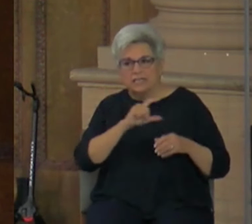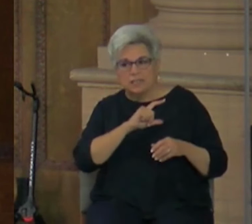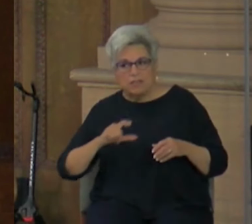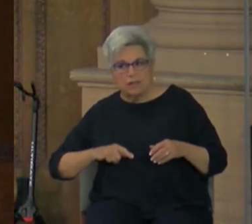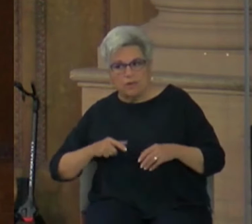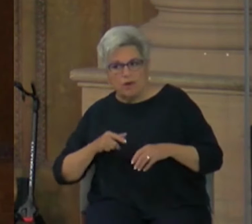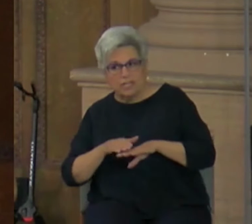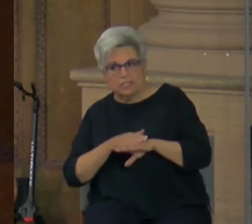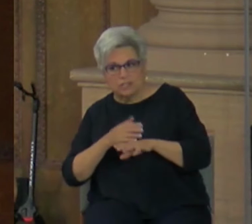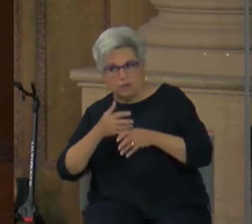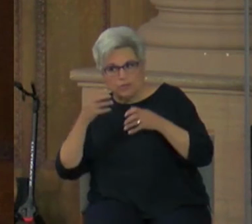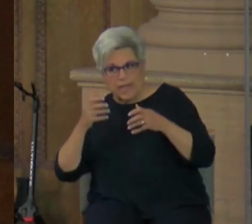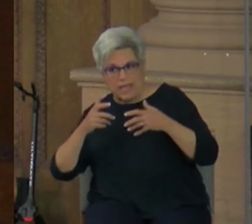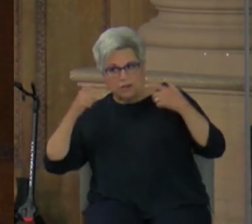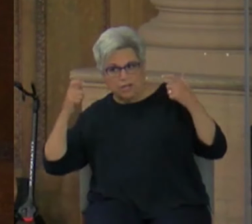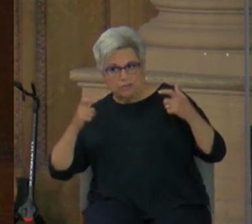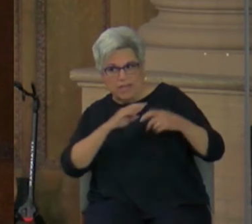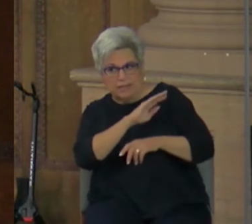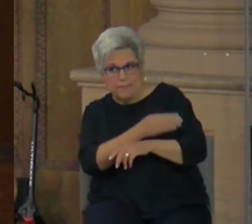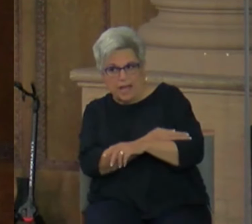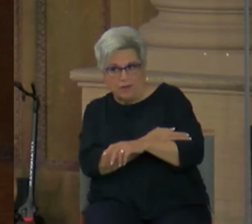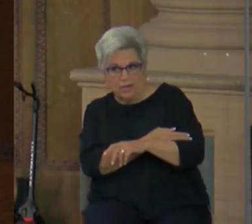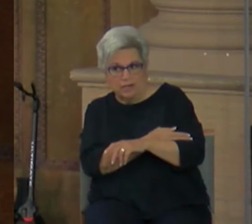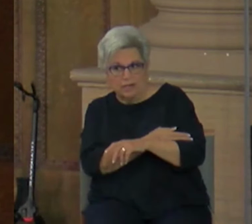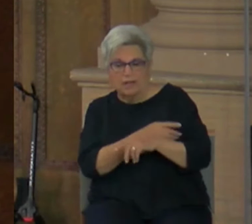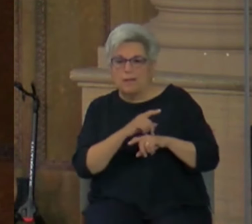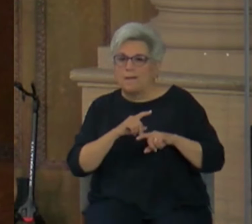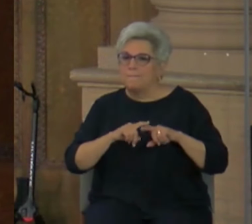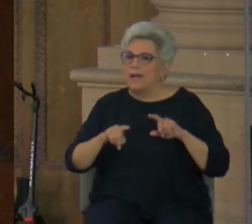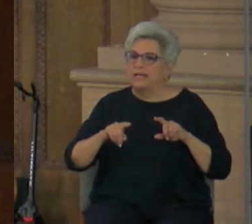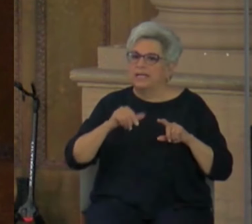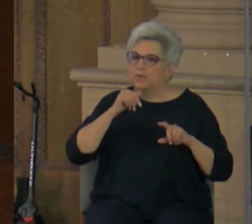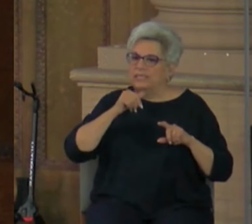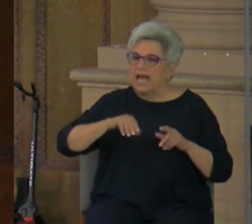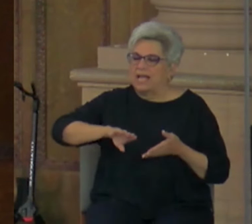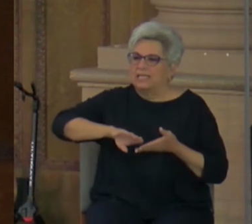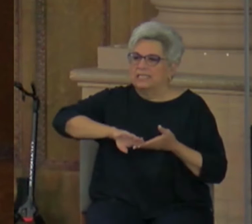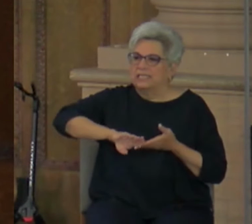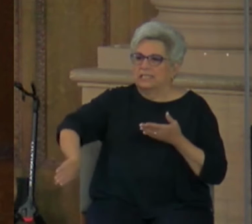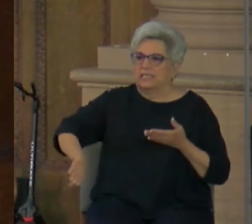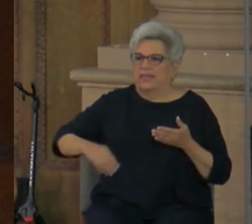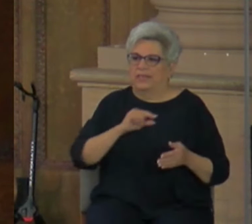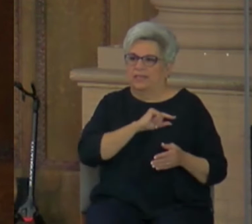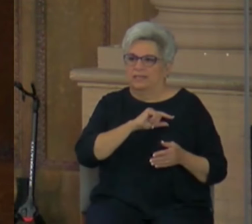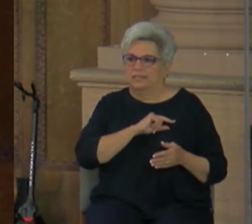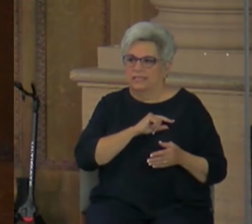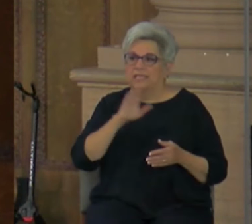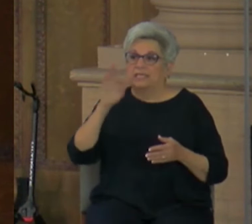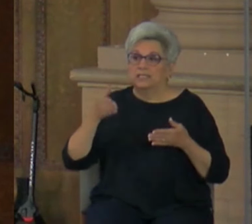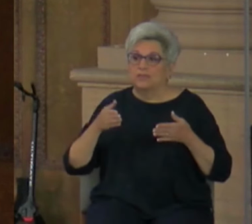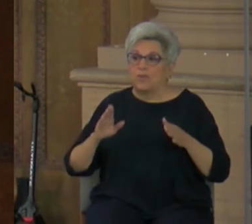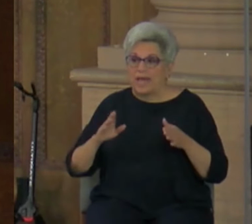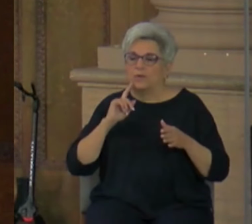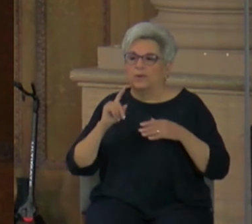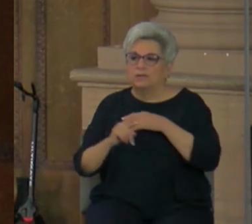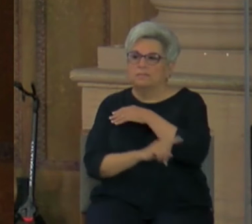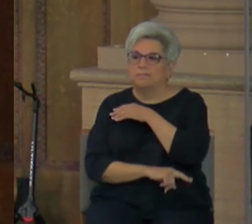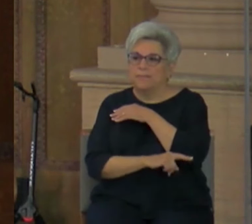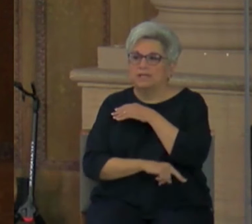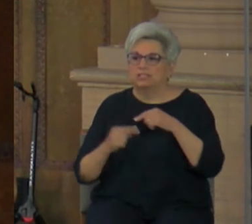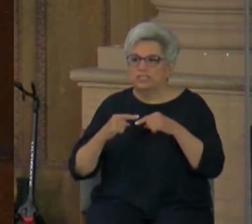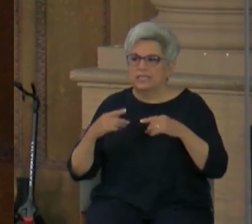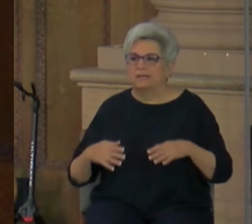power. The Lord will by no means clear the guilty. His way is in the whirlwind and storm, and clouds are the dust